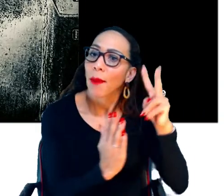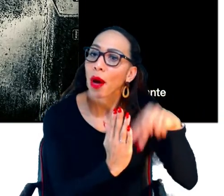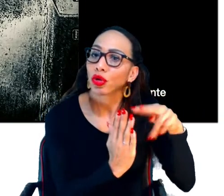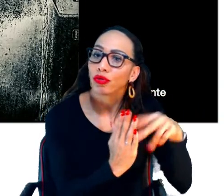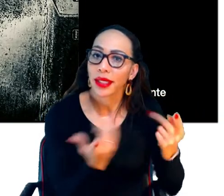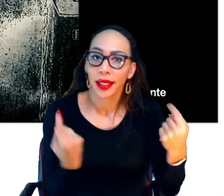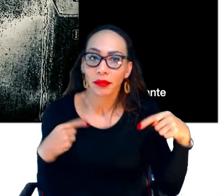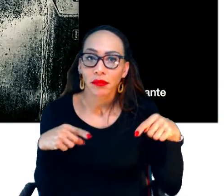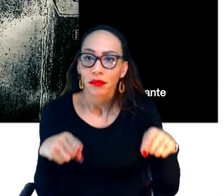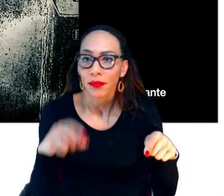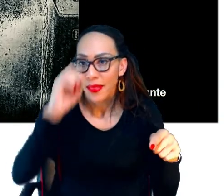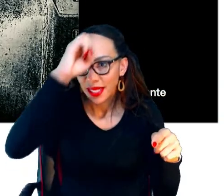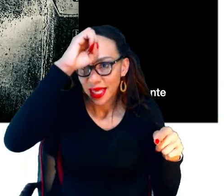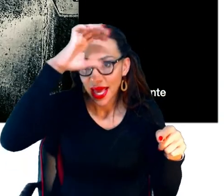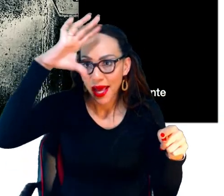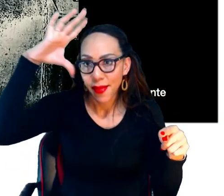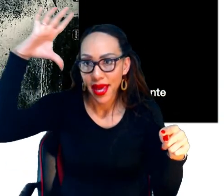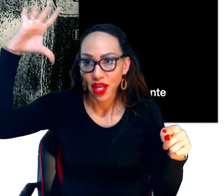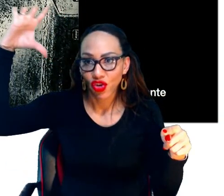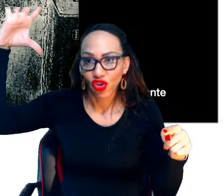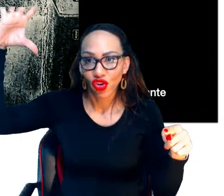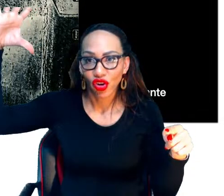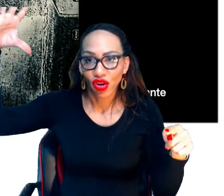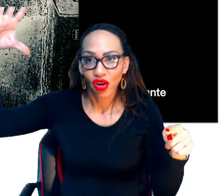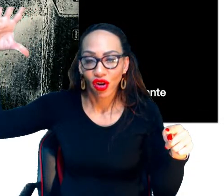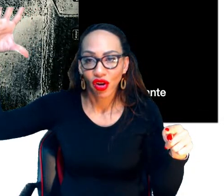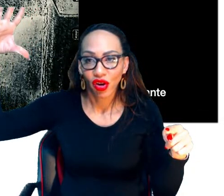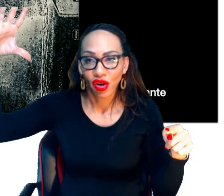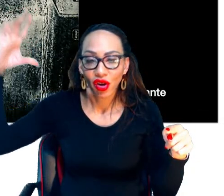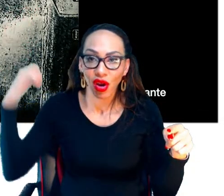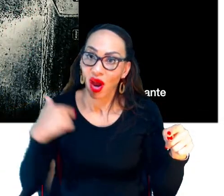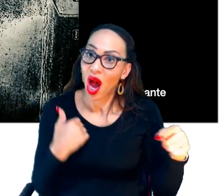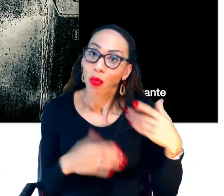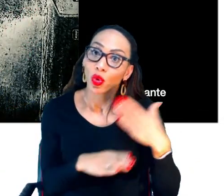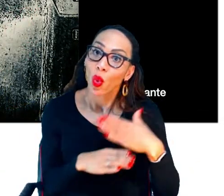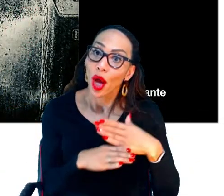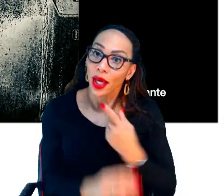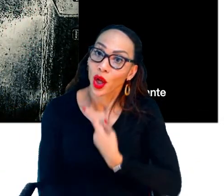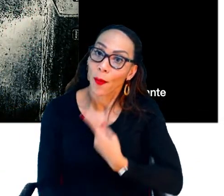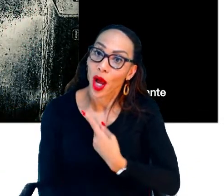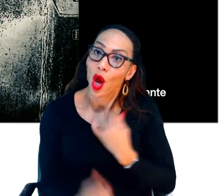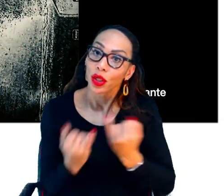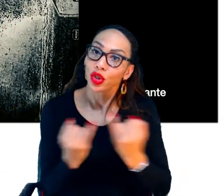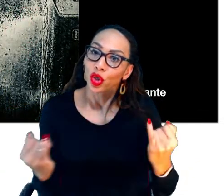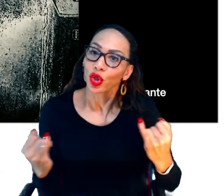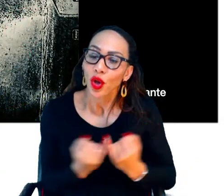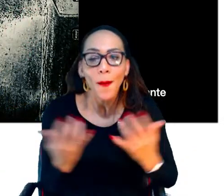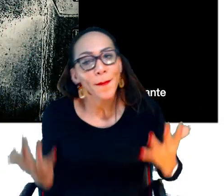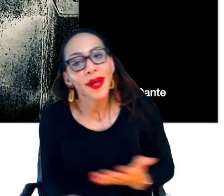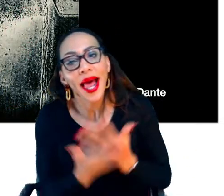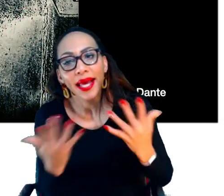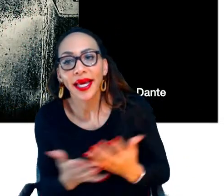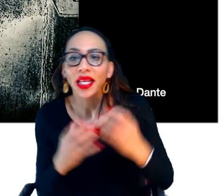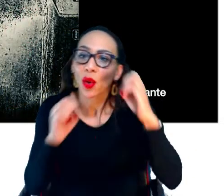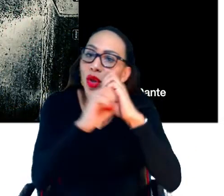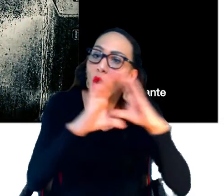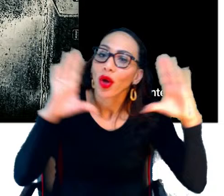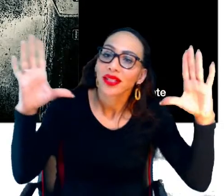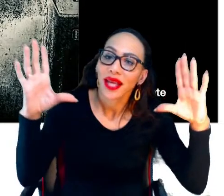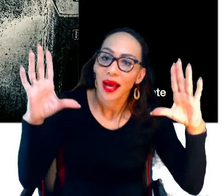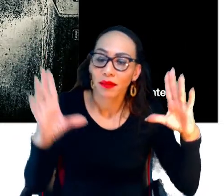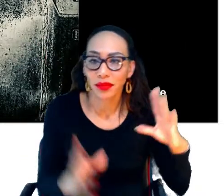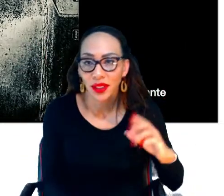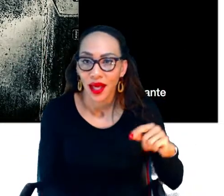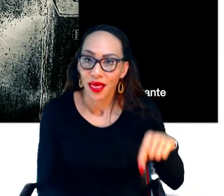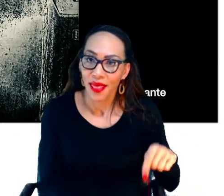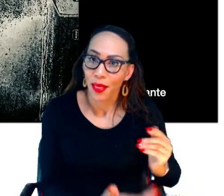appeared. So it's kind of, you know, I'm just working in the studio, playing with different ideas, and then all of a sudden, like, an image comes up.